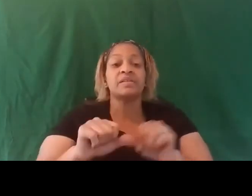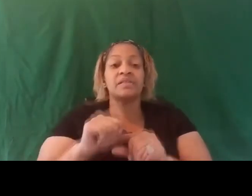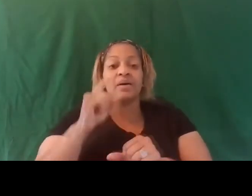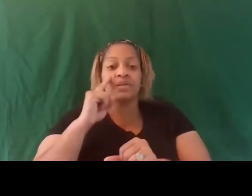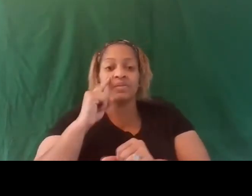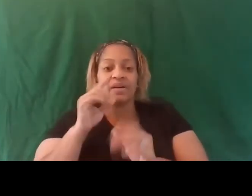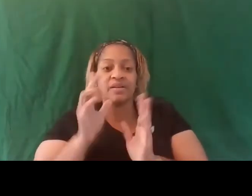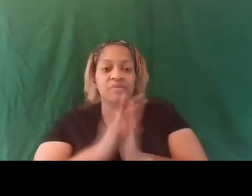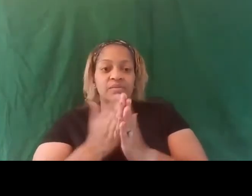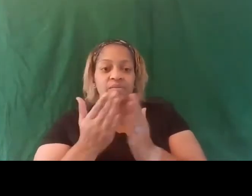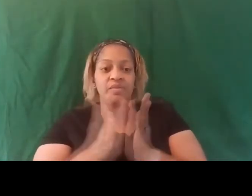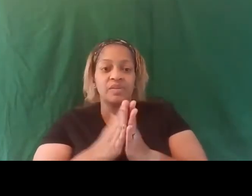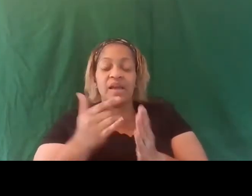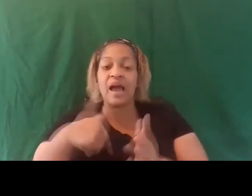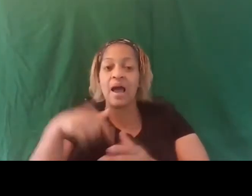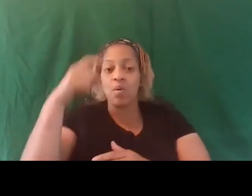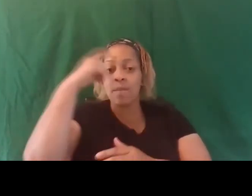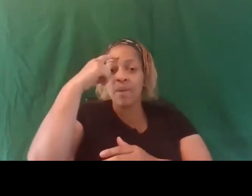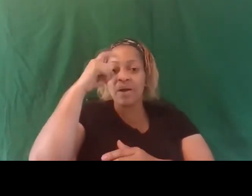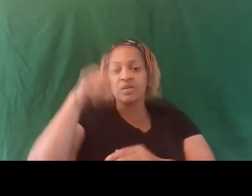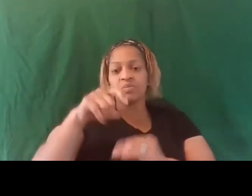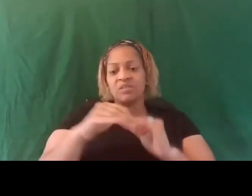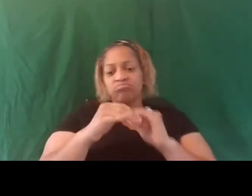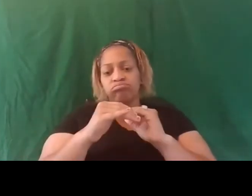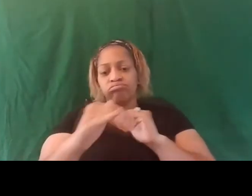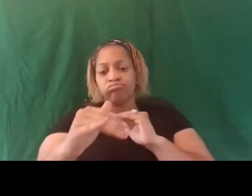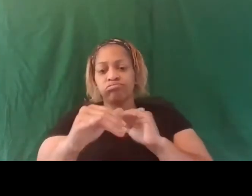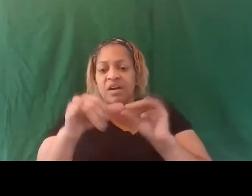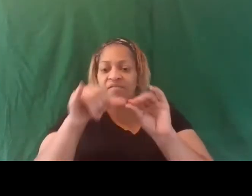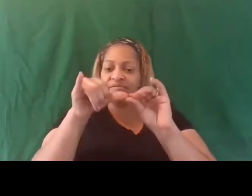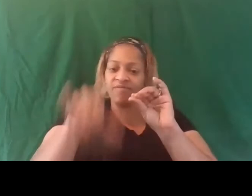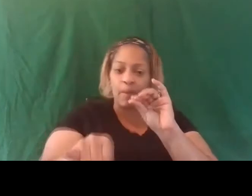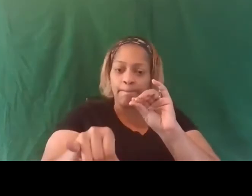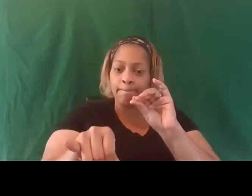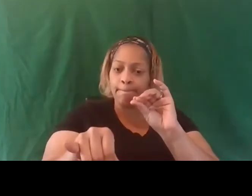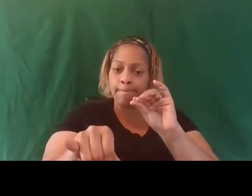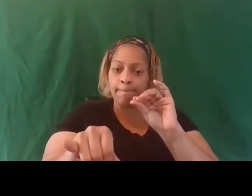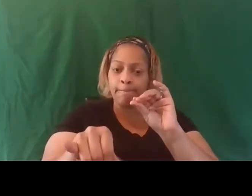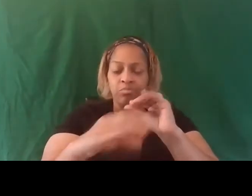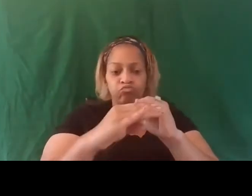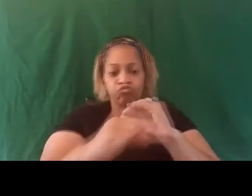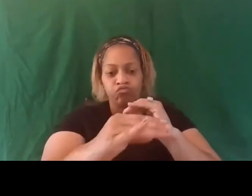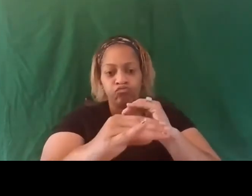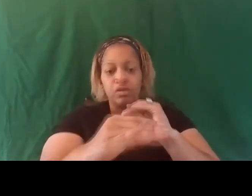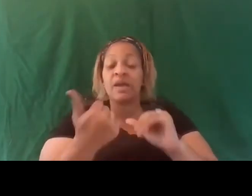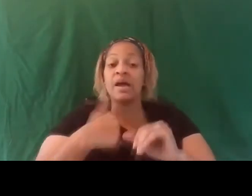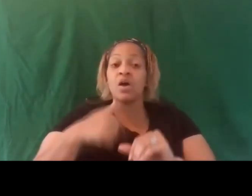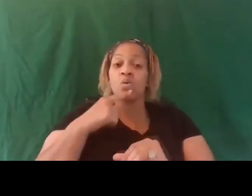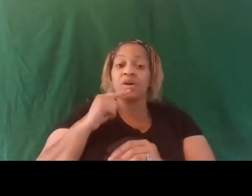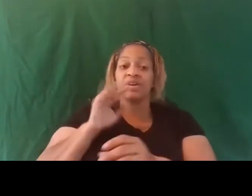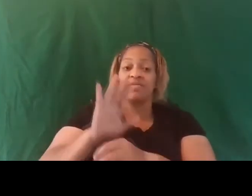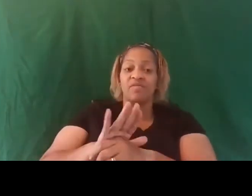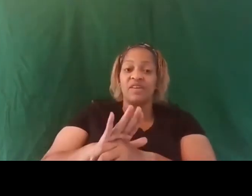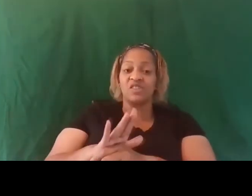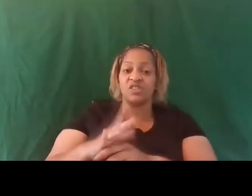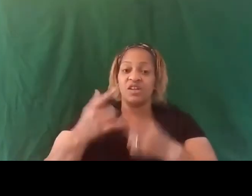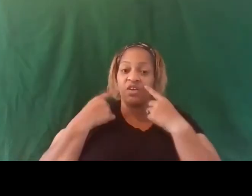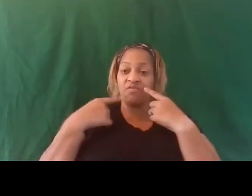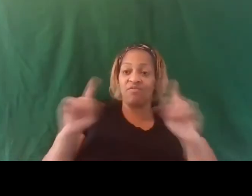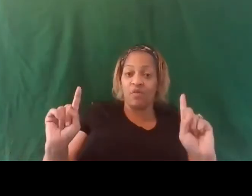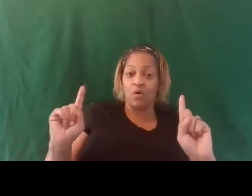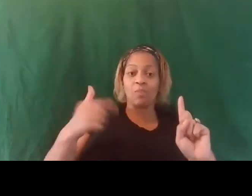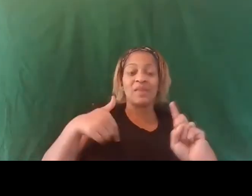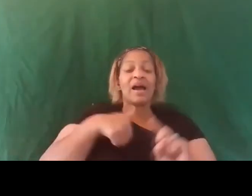must remain firm in the conviction that our life is a part of God, and that